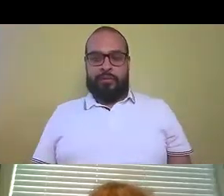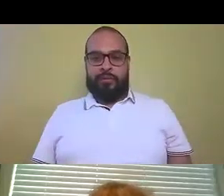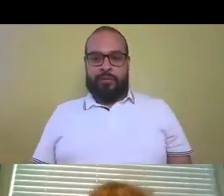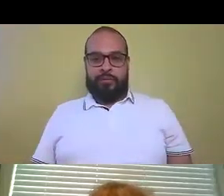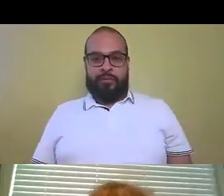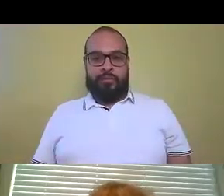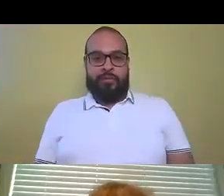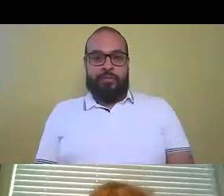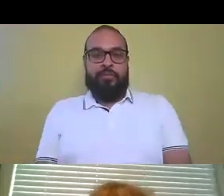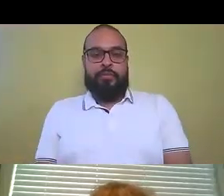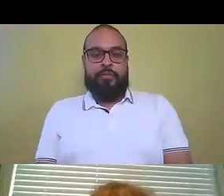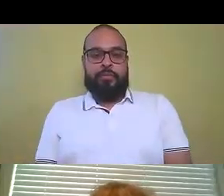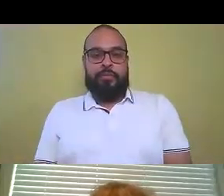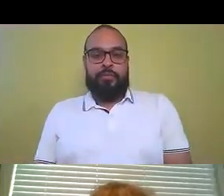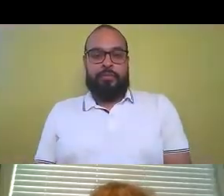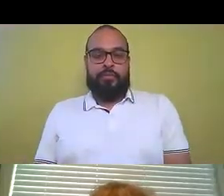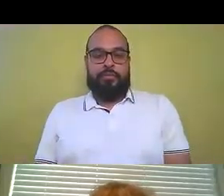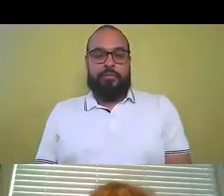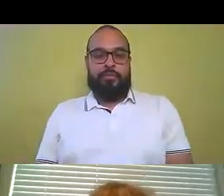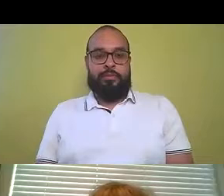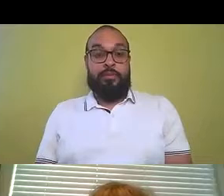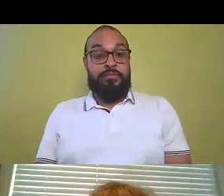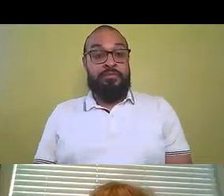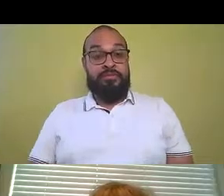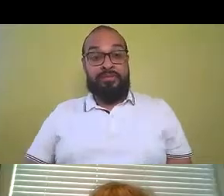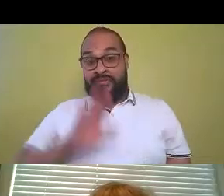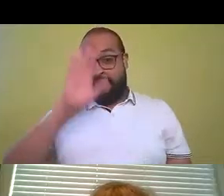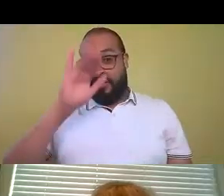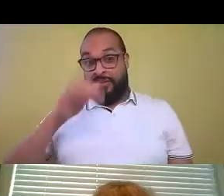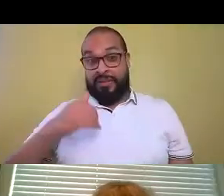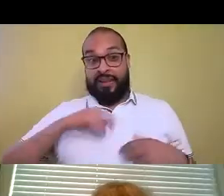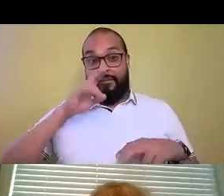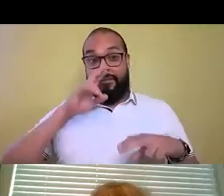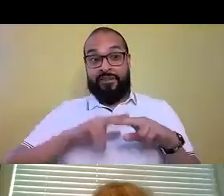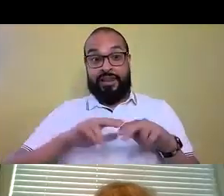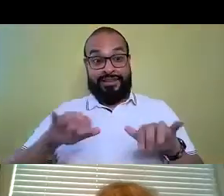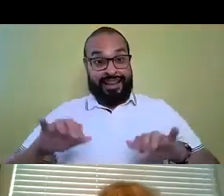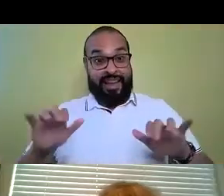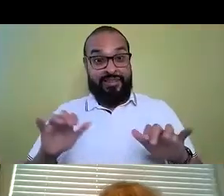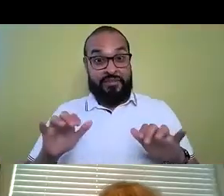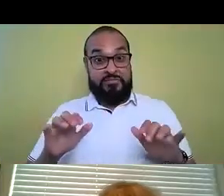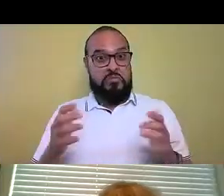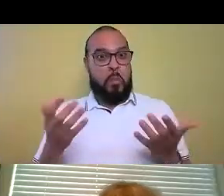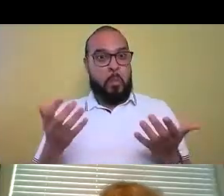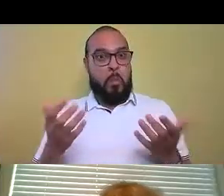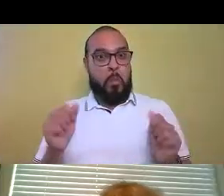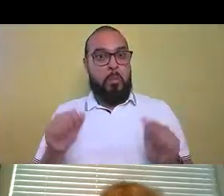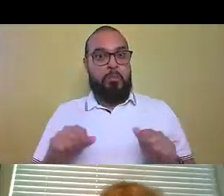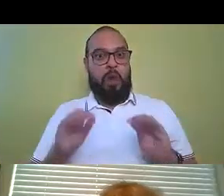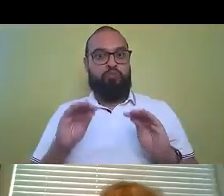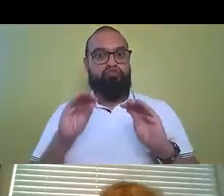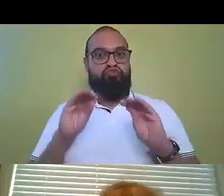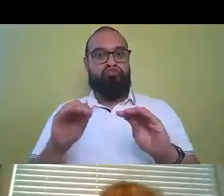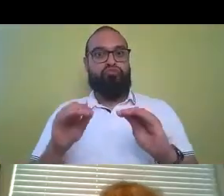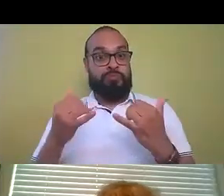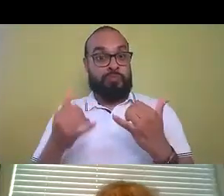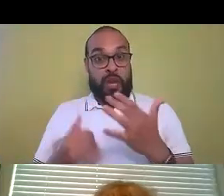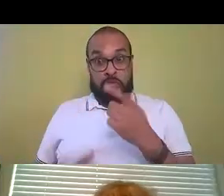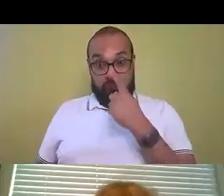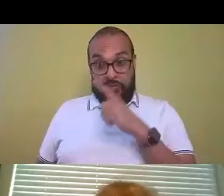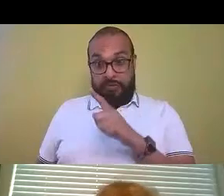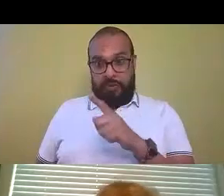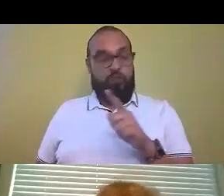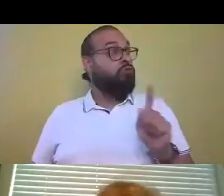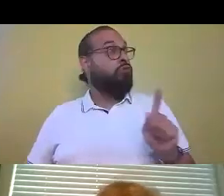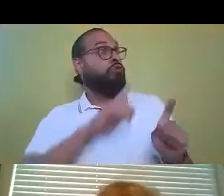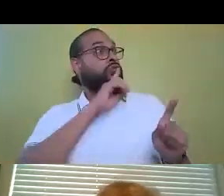I actually we have our little fun activity here that Sure. we could possibly do right in this little spot, Sure.